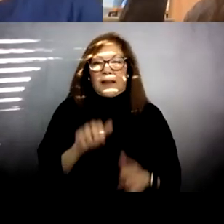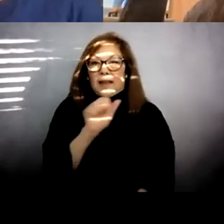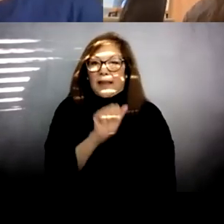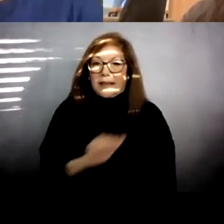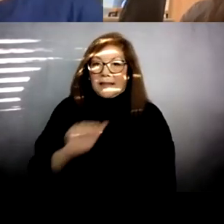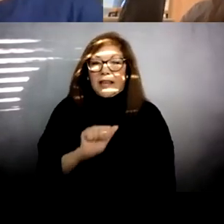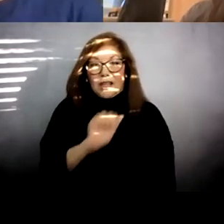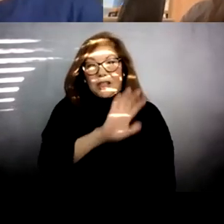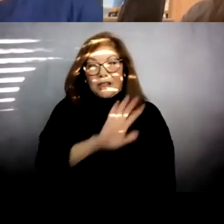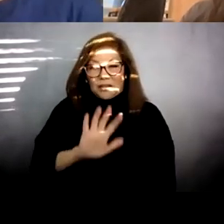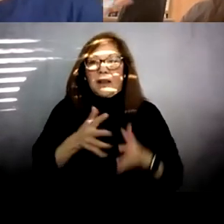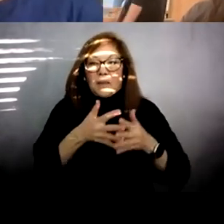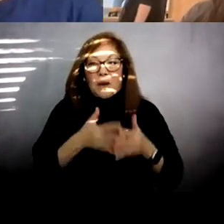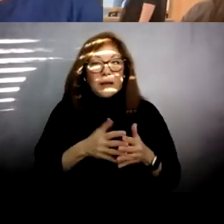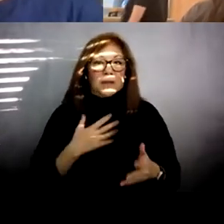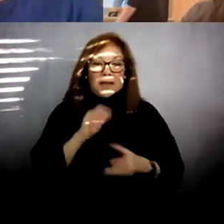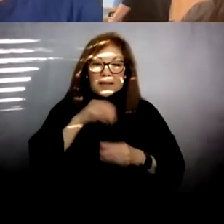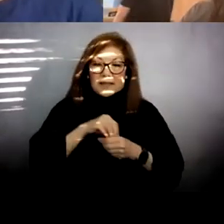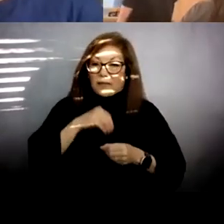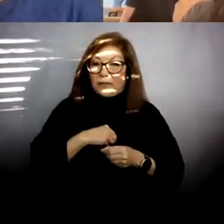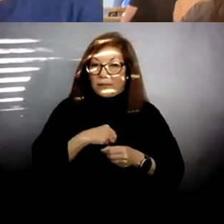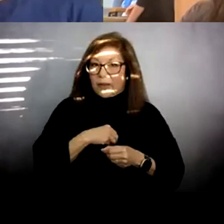maybe myself included. Let's be real.